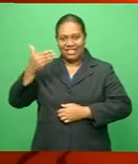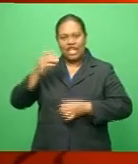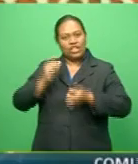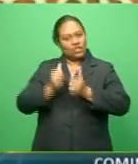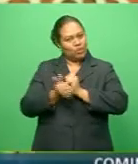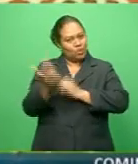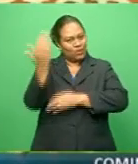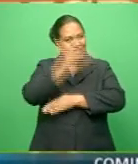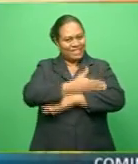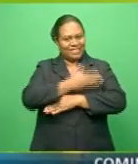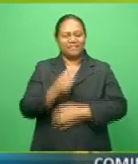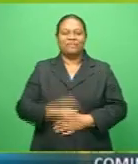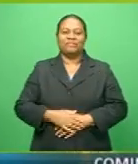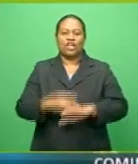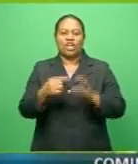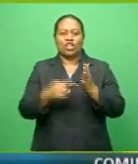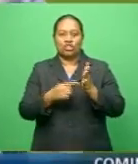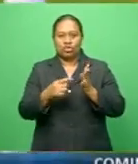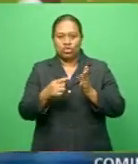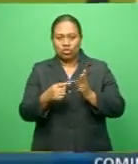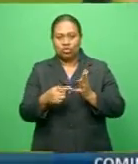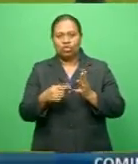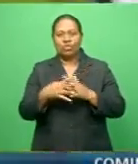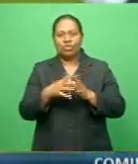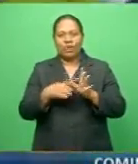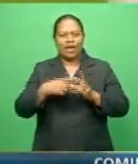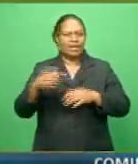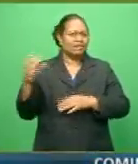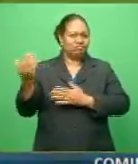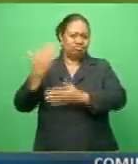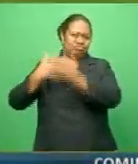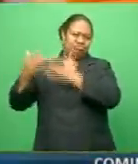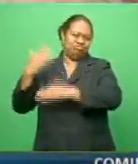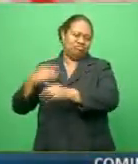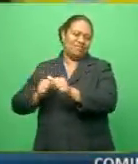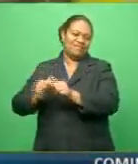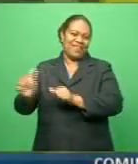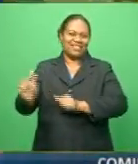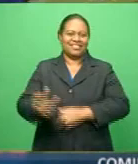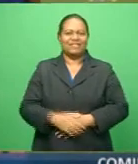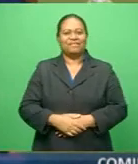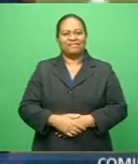Tonight. Tuwai is a decade's best.